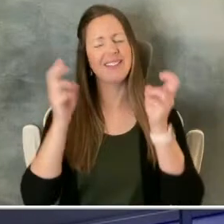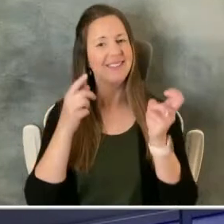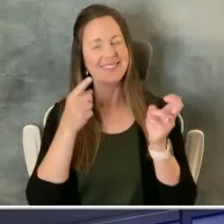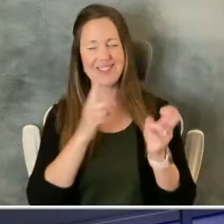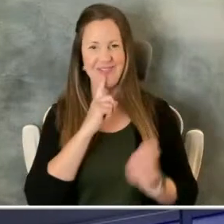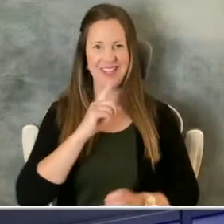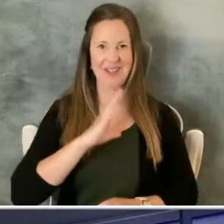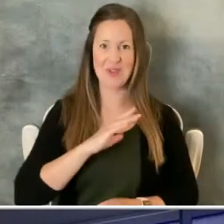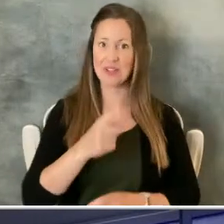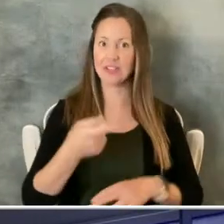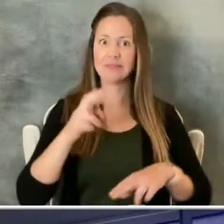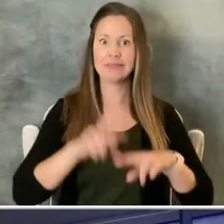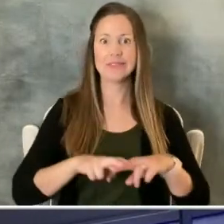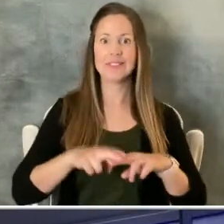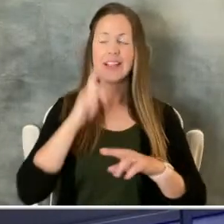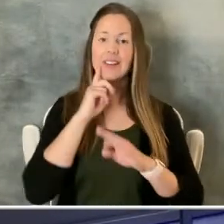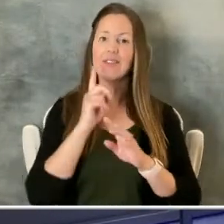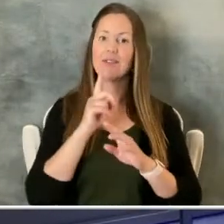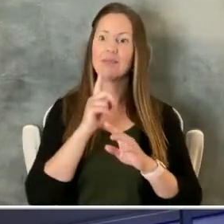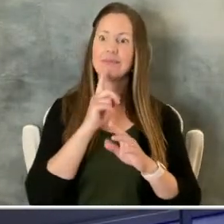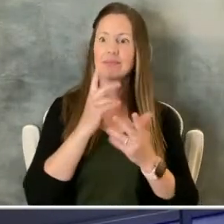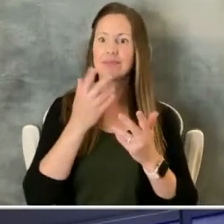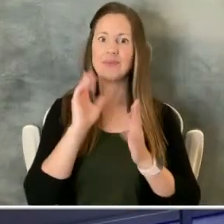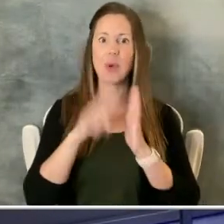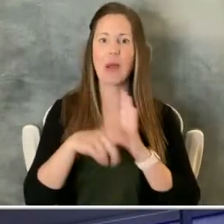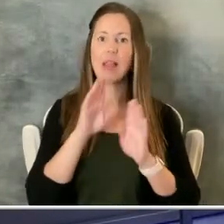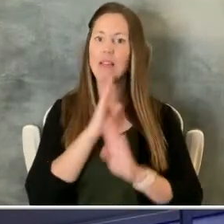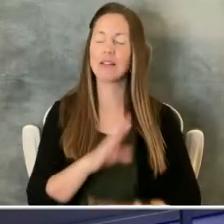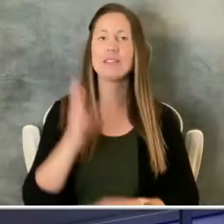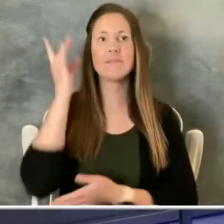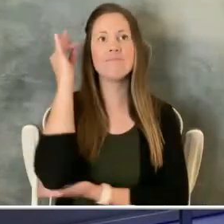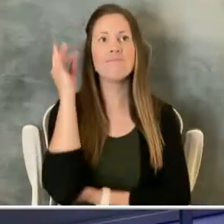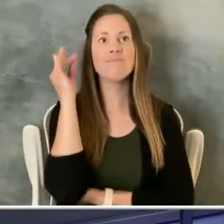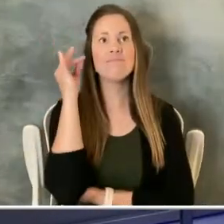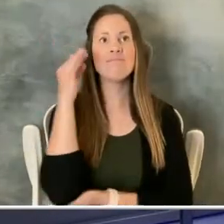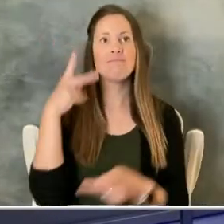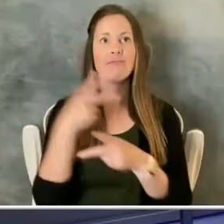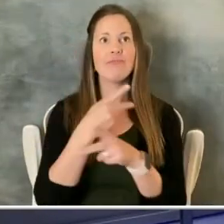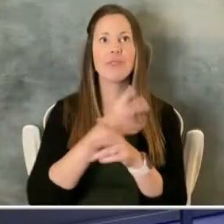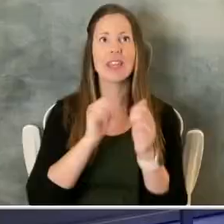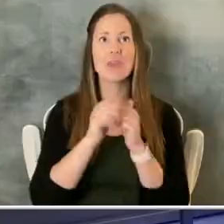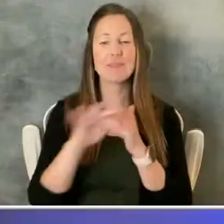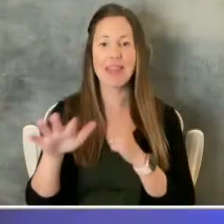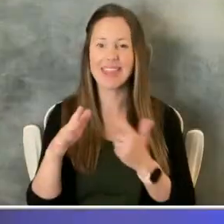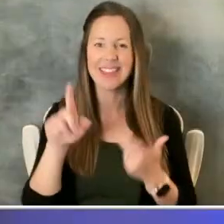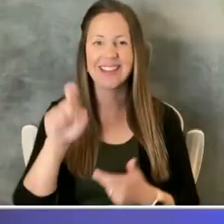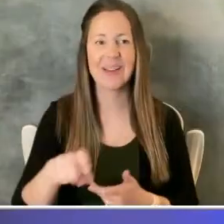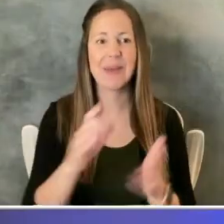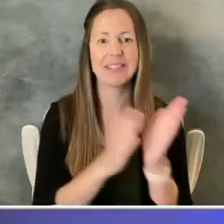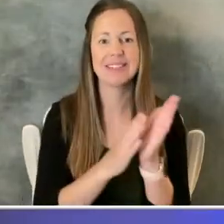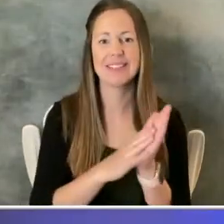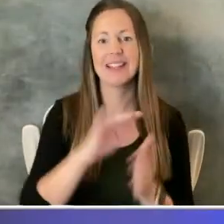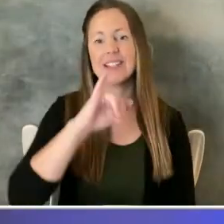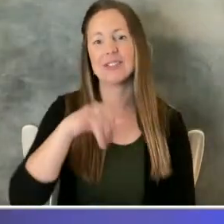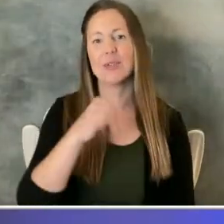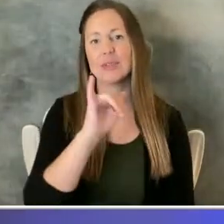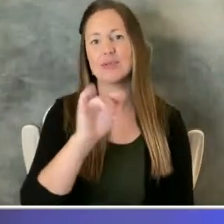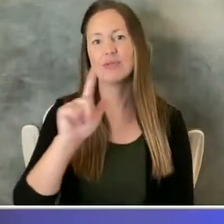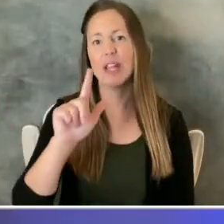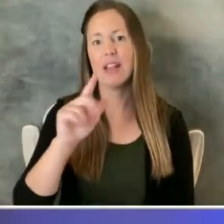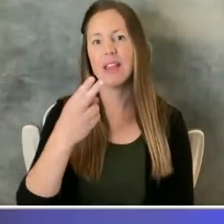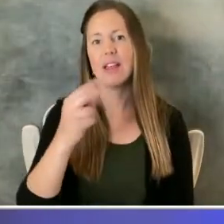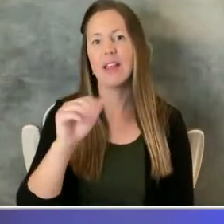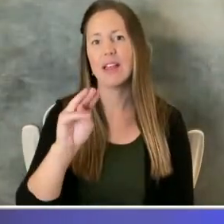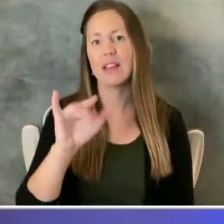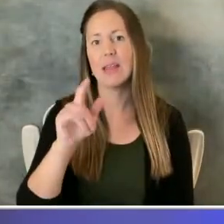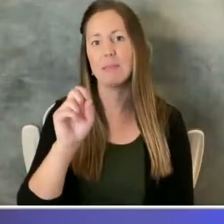room for a while and just contemplate different ways to spell Warrior? What did you do with that? Well, I have to give credit to Dr. Jill Hamilton-Reeves and her team, and actually they